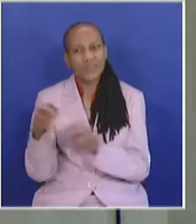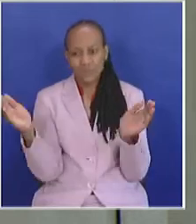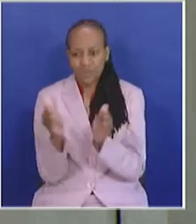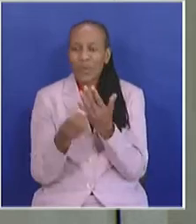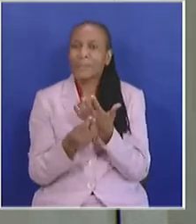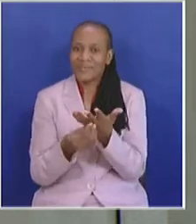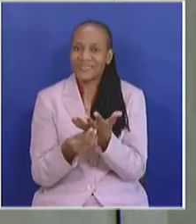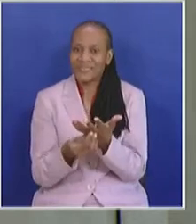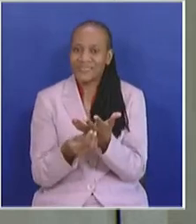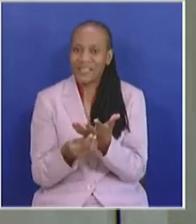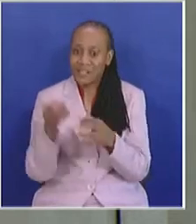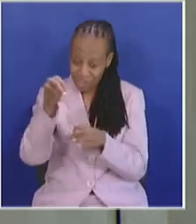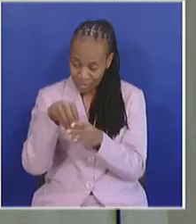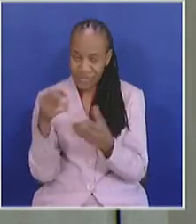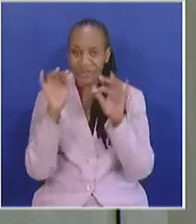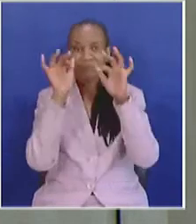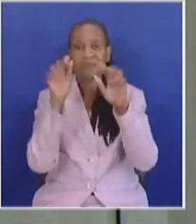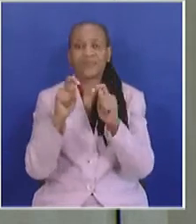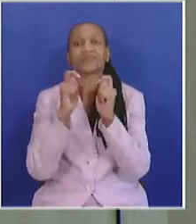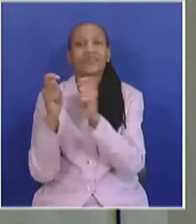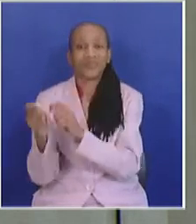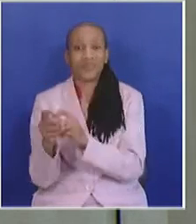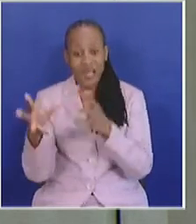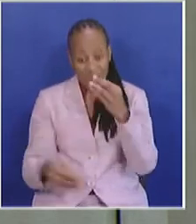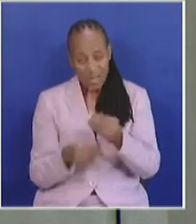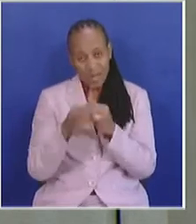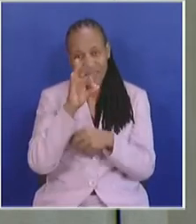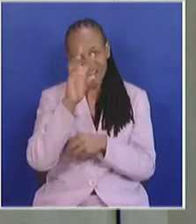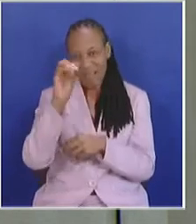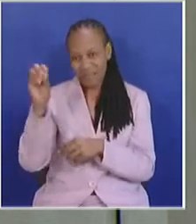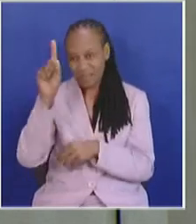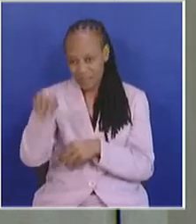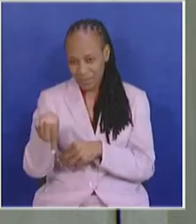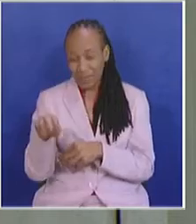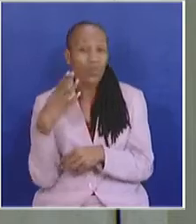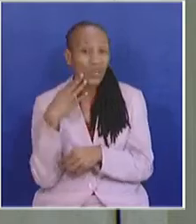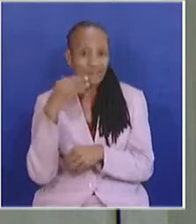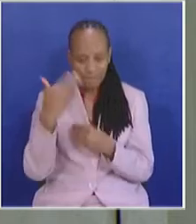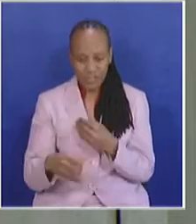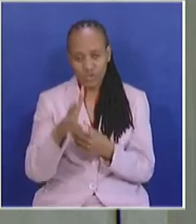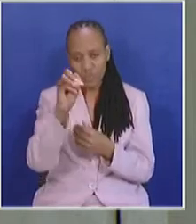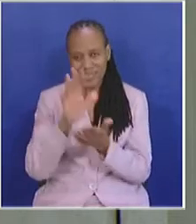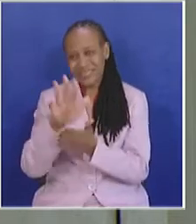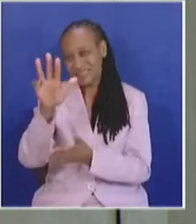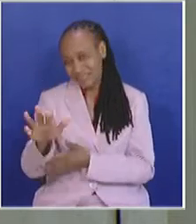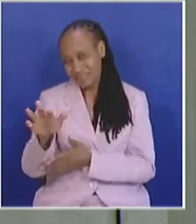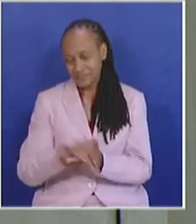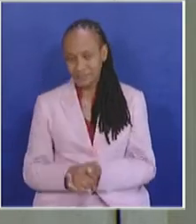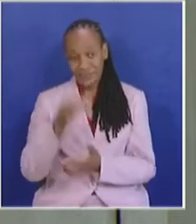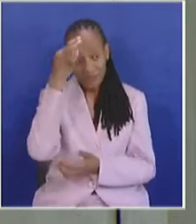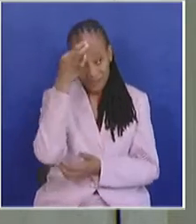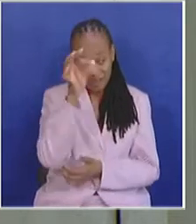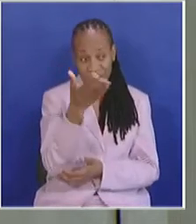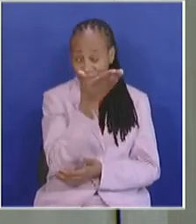public transport networks and an additional 300,000 minibuses by 2019. The ANC government